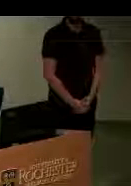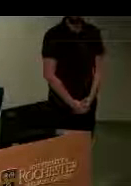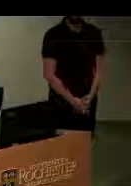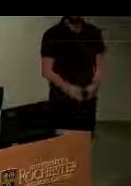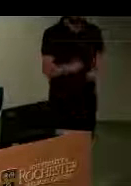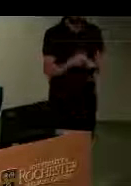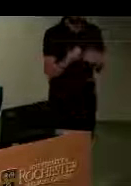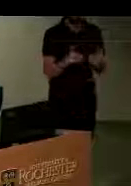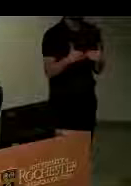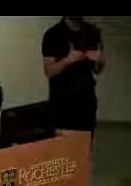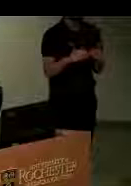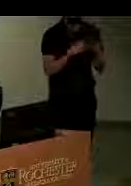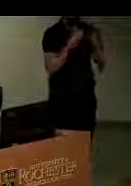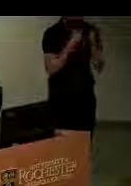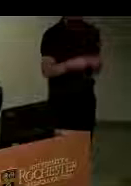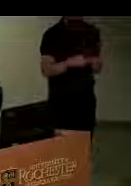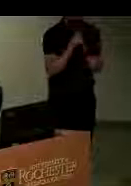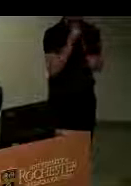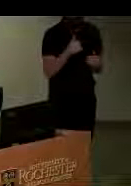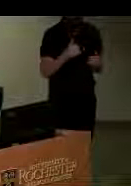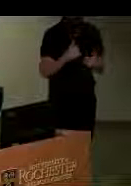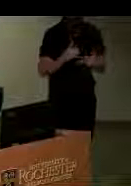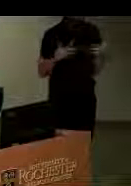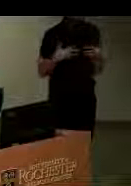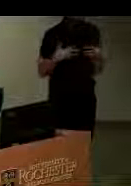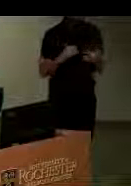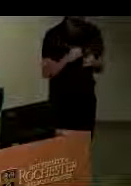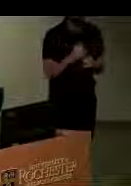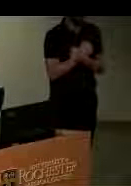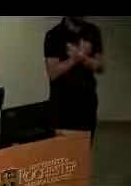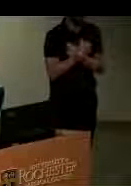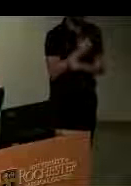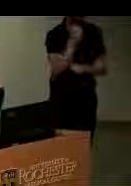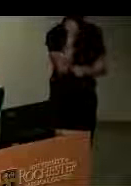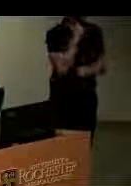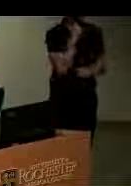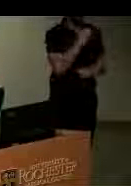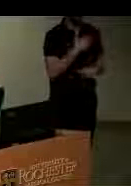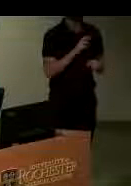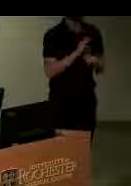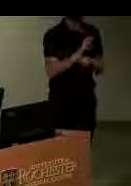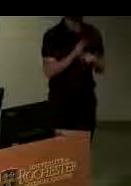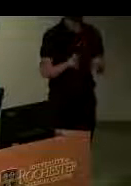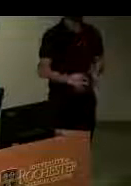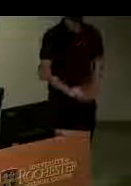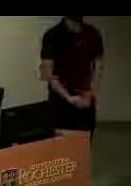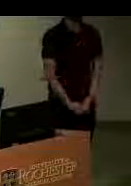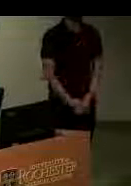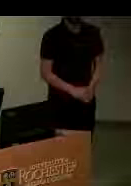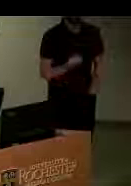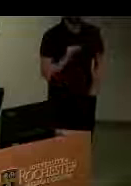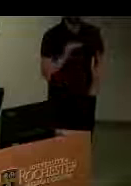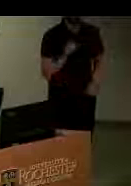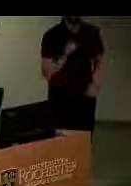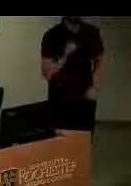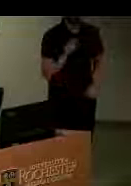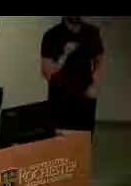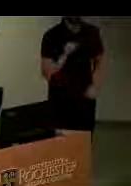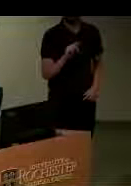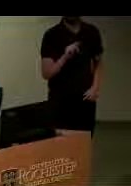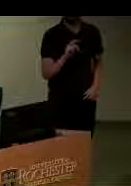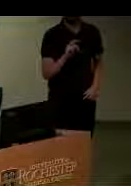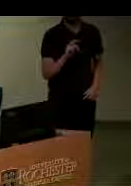was really a person who I feared and loved every day of my residency. And Milton Luria, who was assigned to me